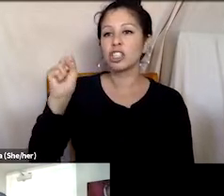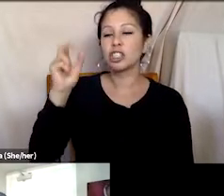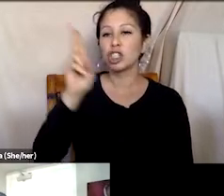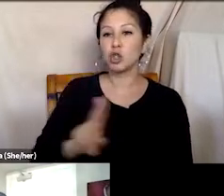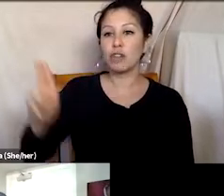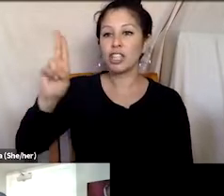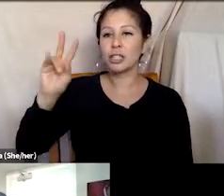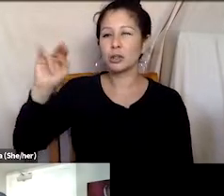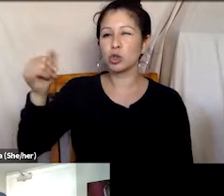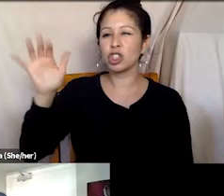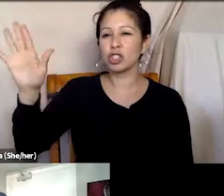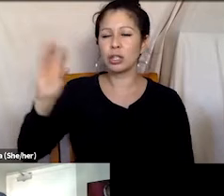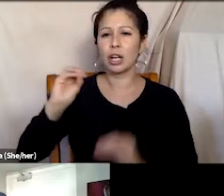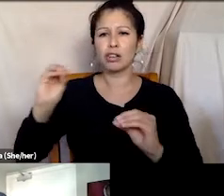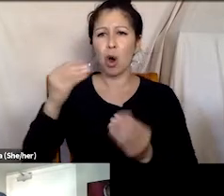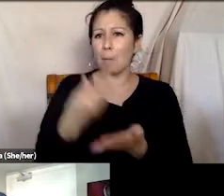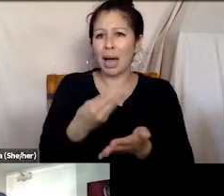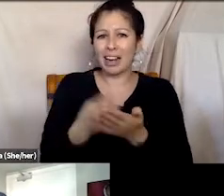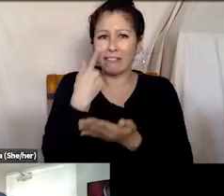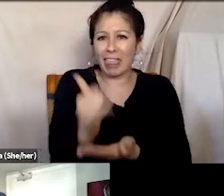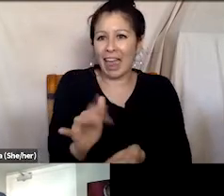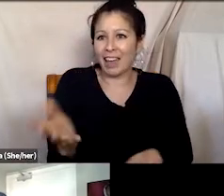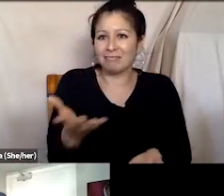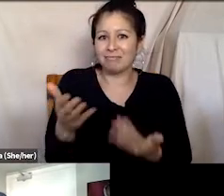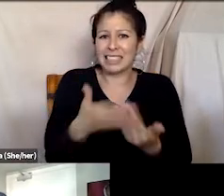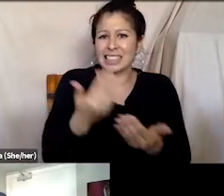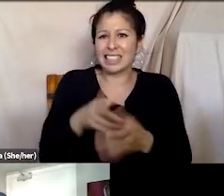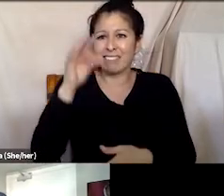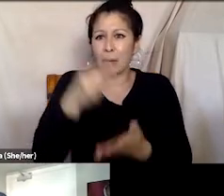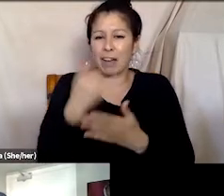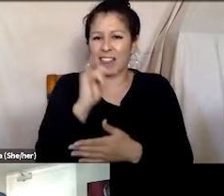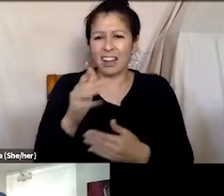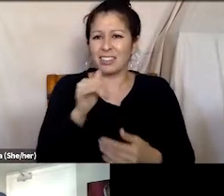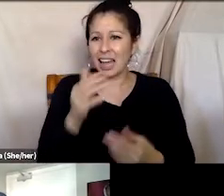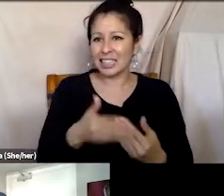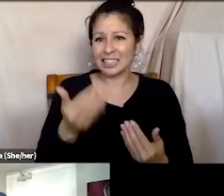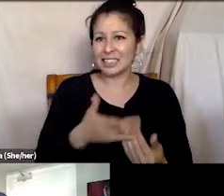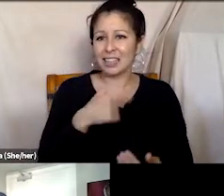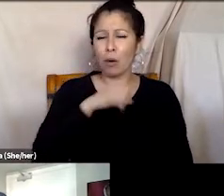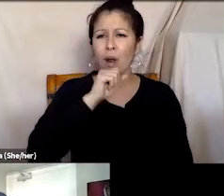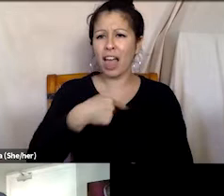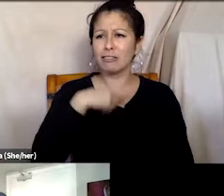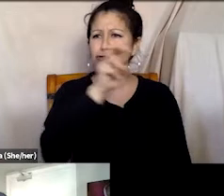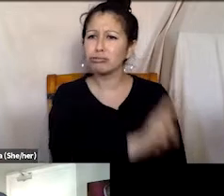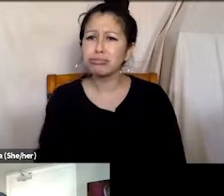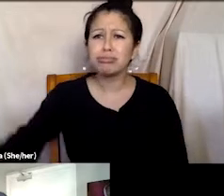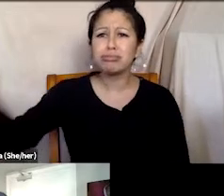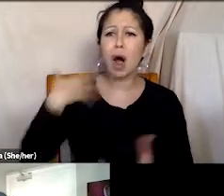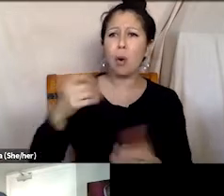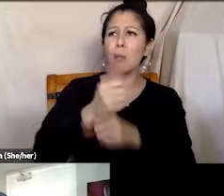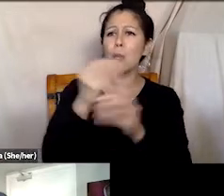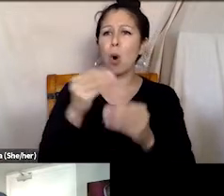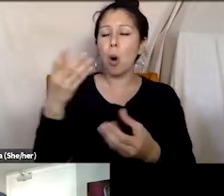there's no funding for this, easy funding for something like this. So I would love to travel it more and have people have